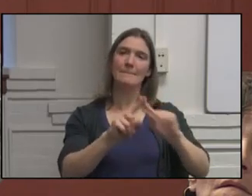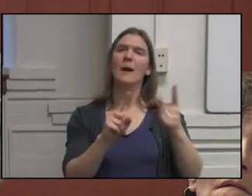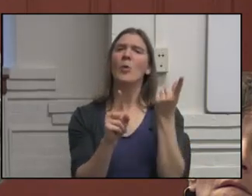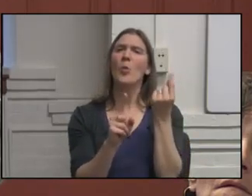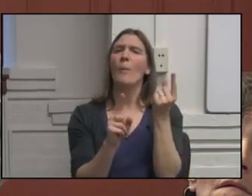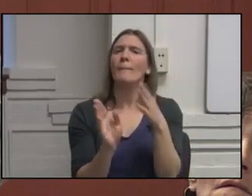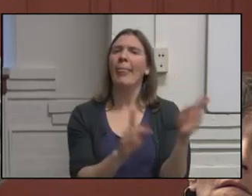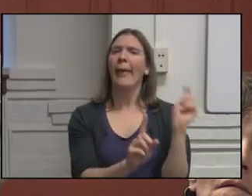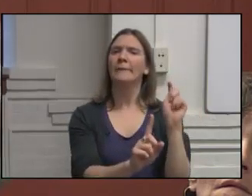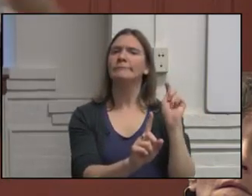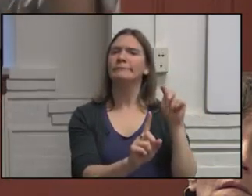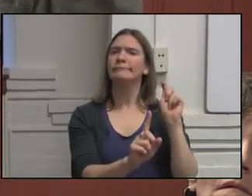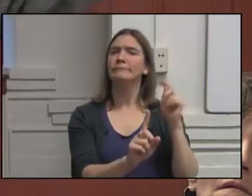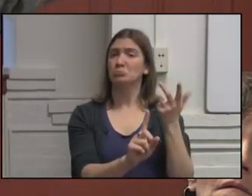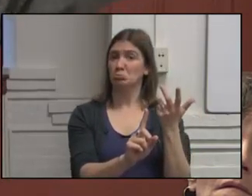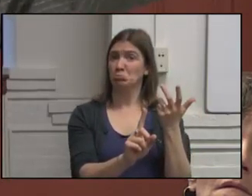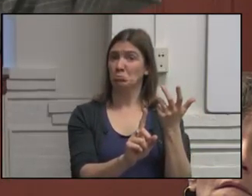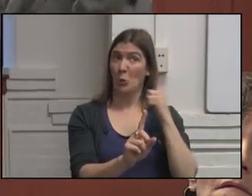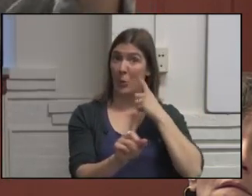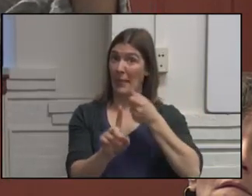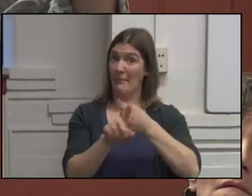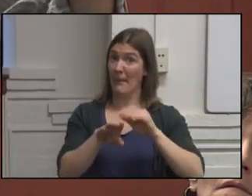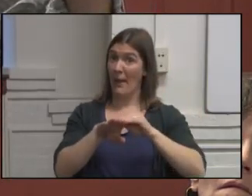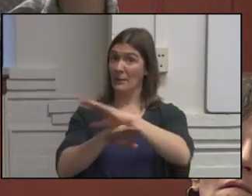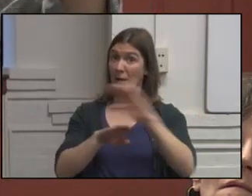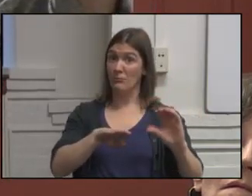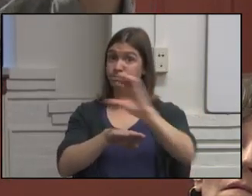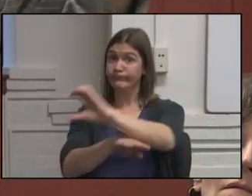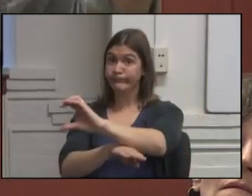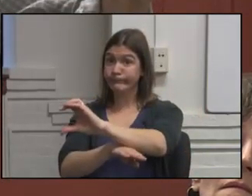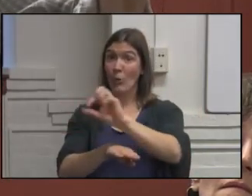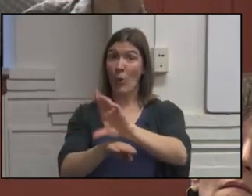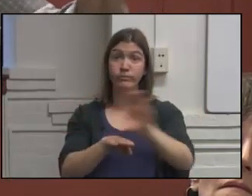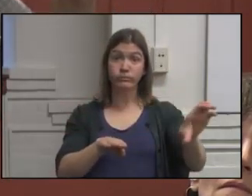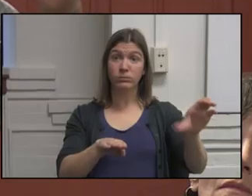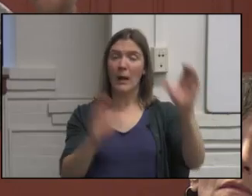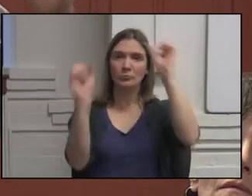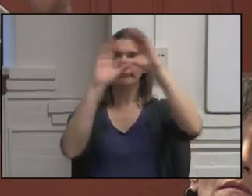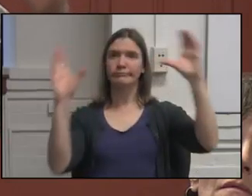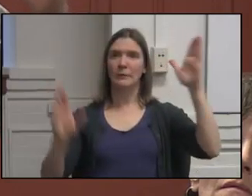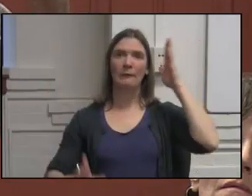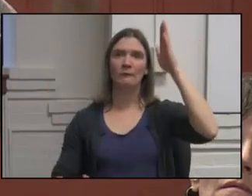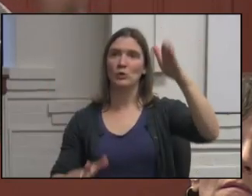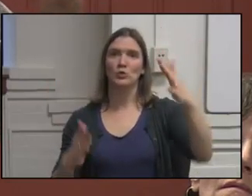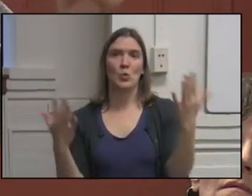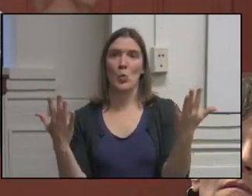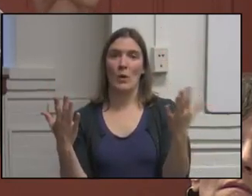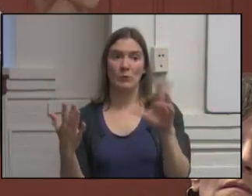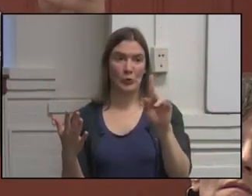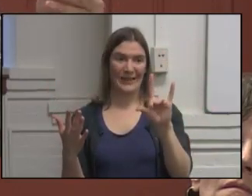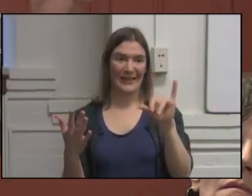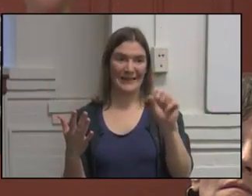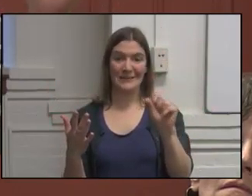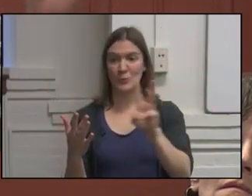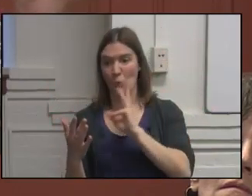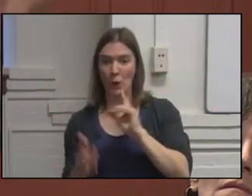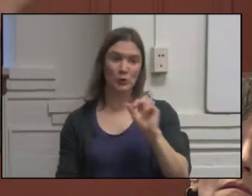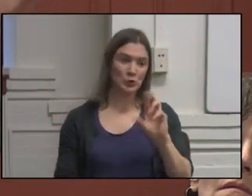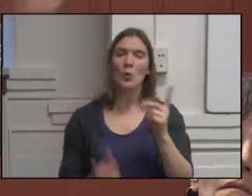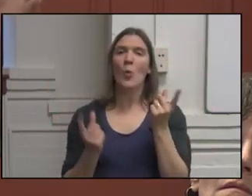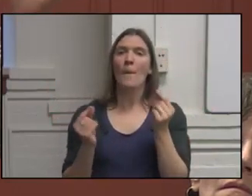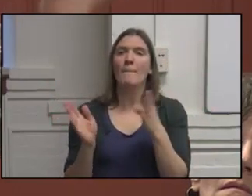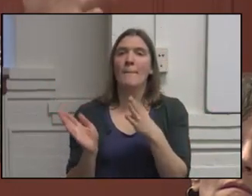soon, but how that sort of fits into the overall picture of where we're headed with the utilities budget and how